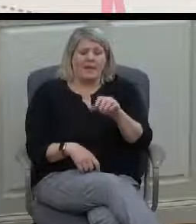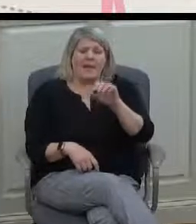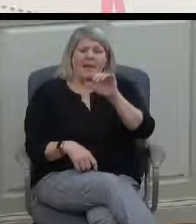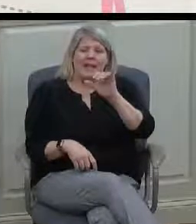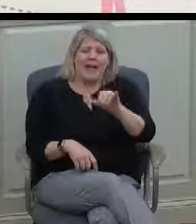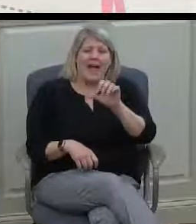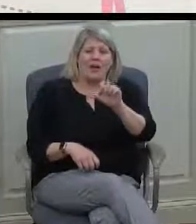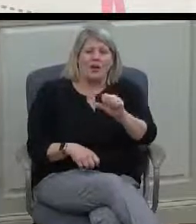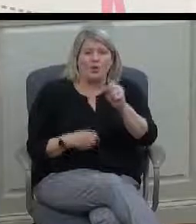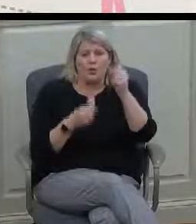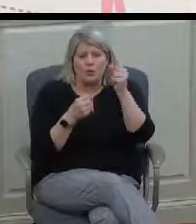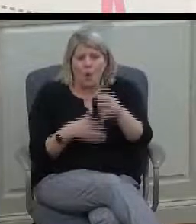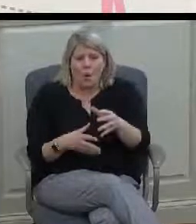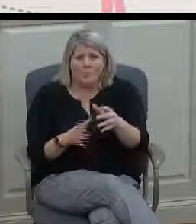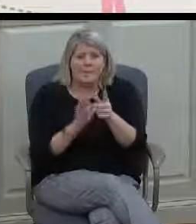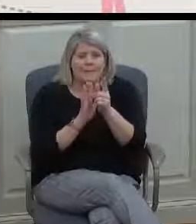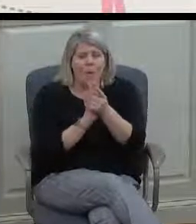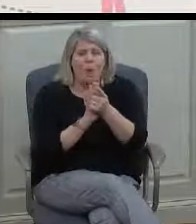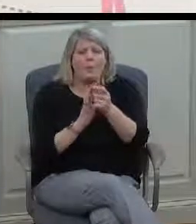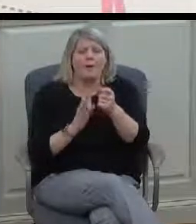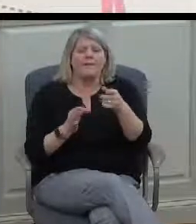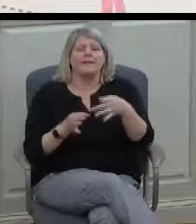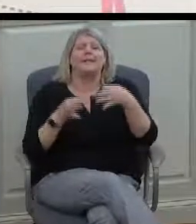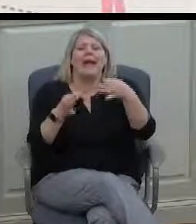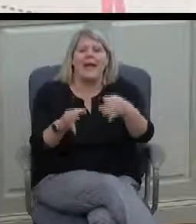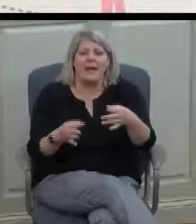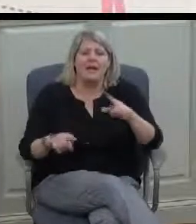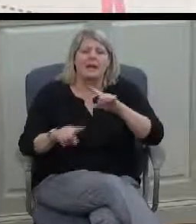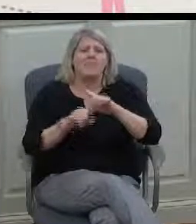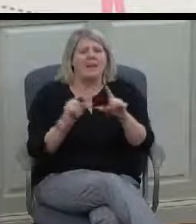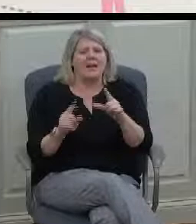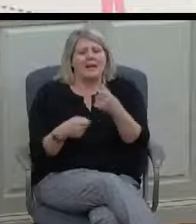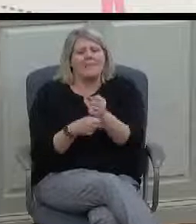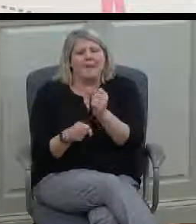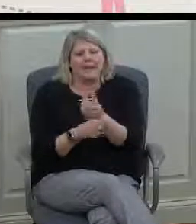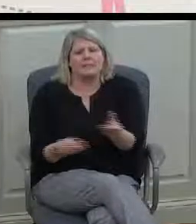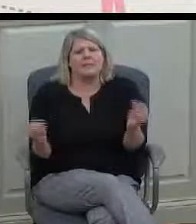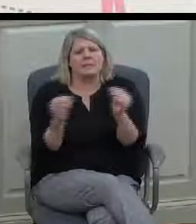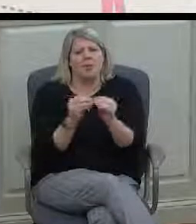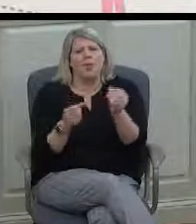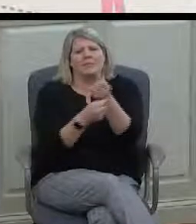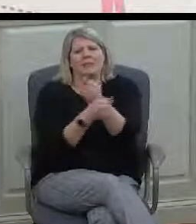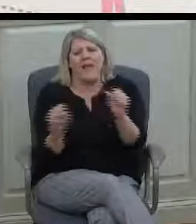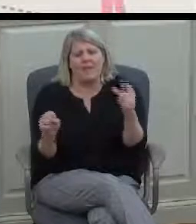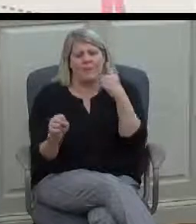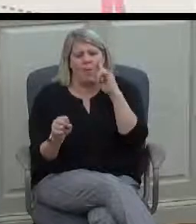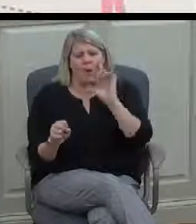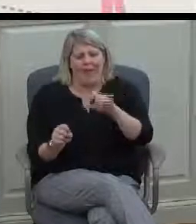on that side street, but it makes the overall safety better for the intersection.